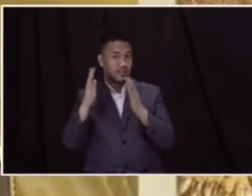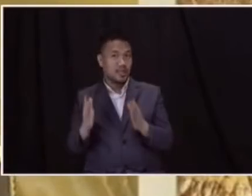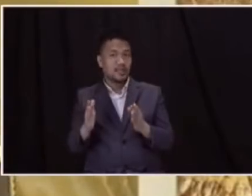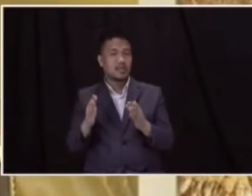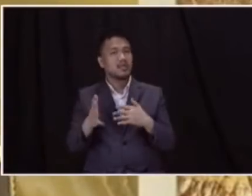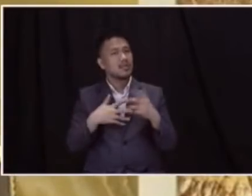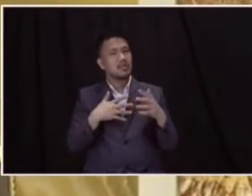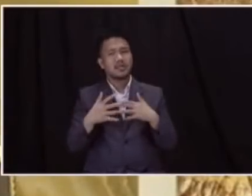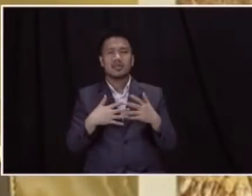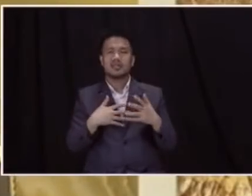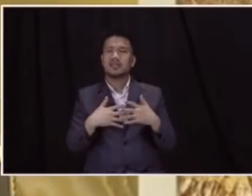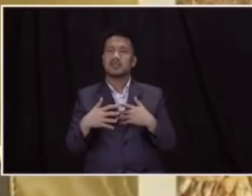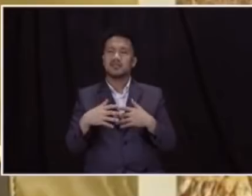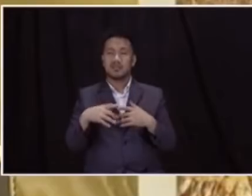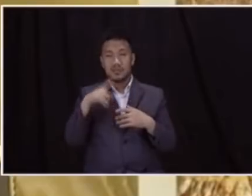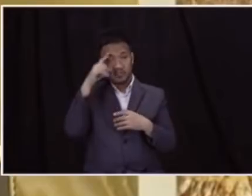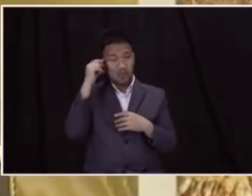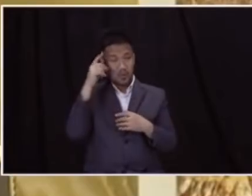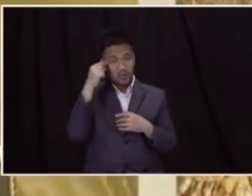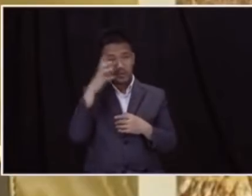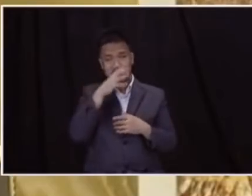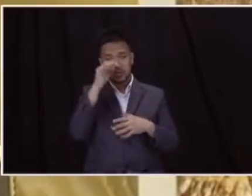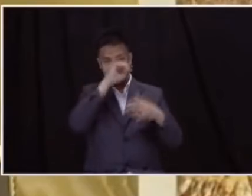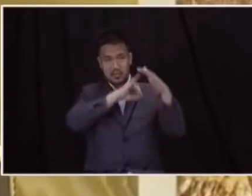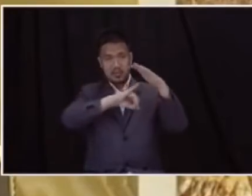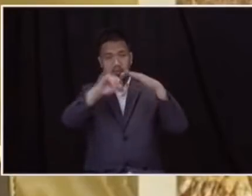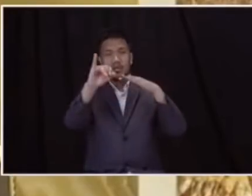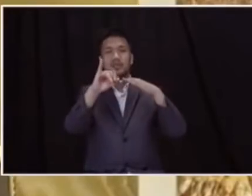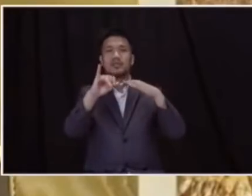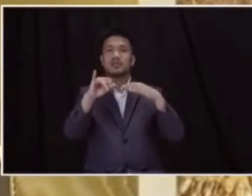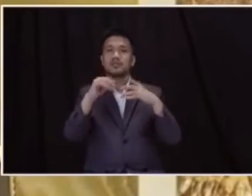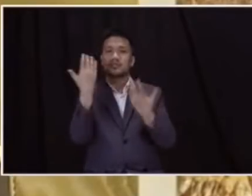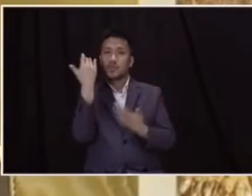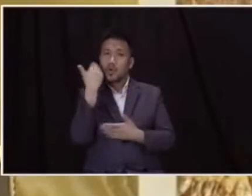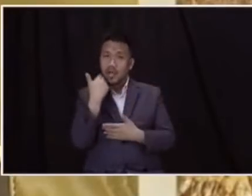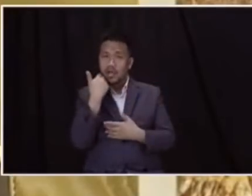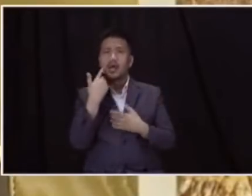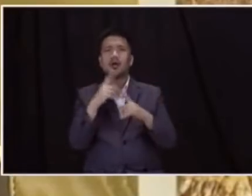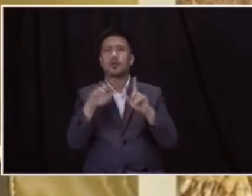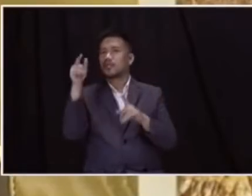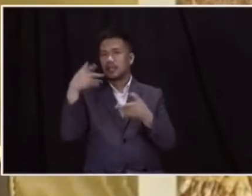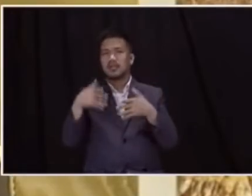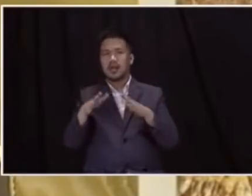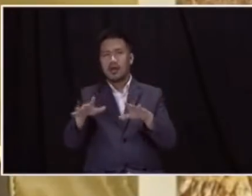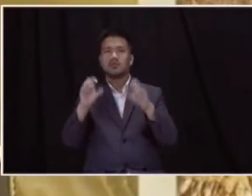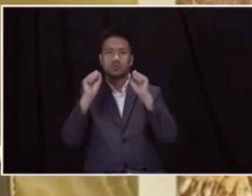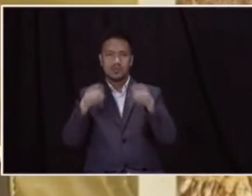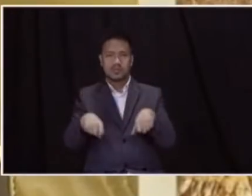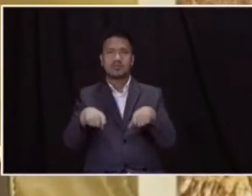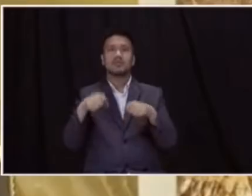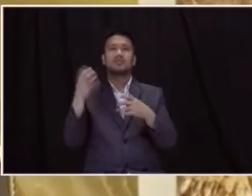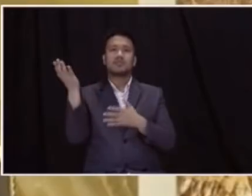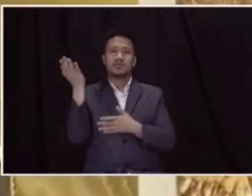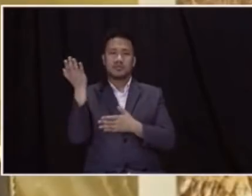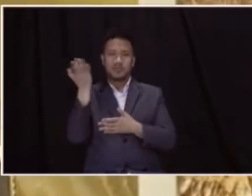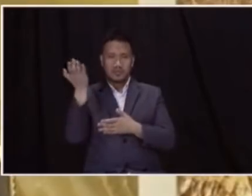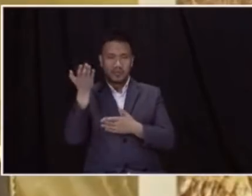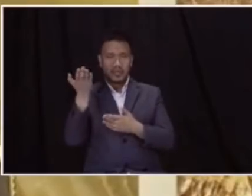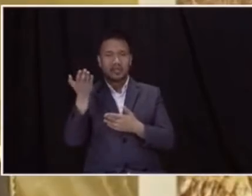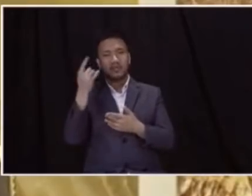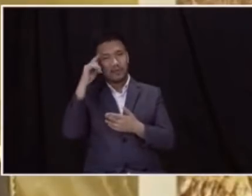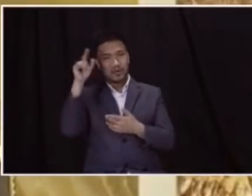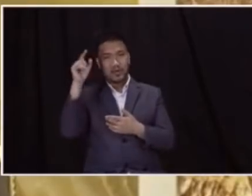Despite their shortcomings, however, God had empowered them to speak on his behalf and show forth